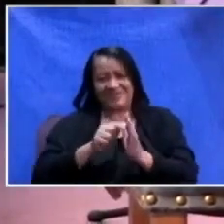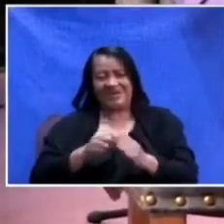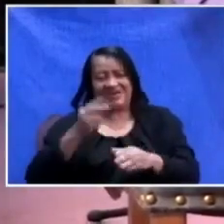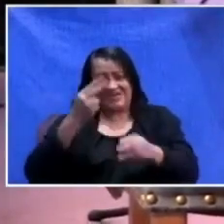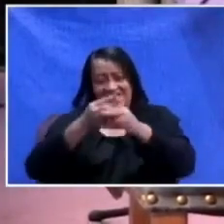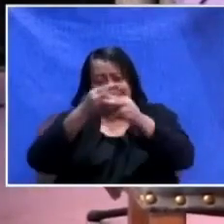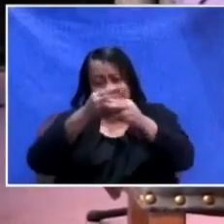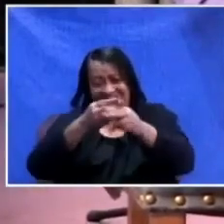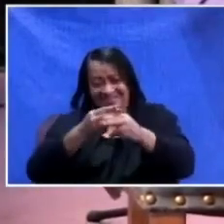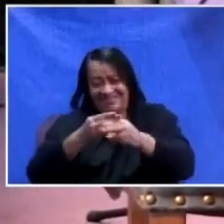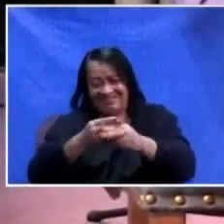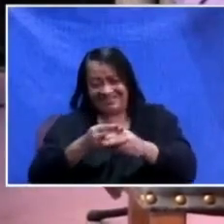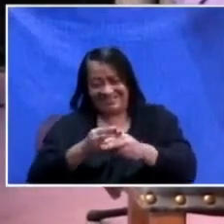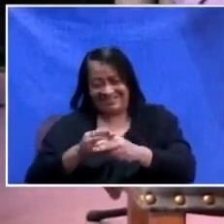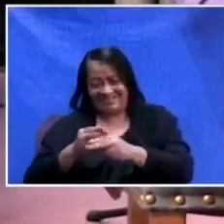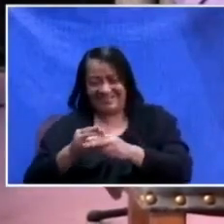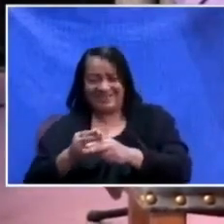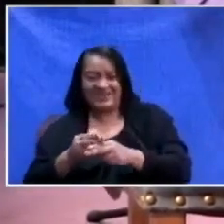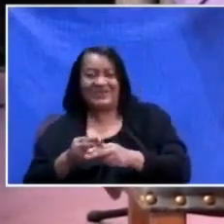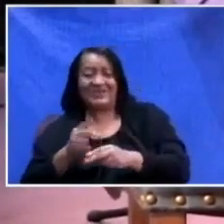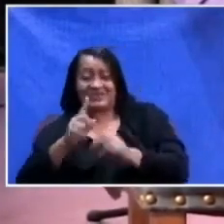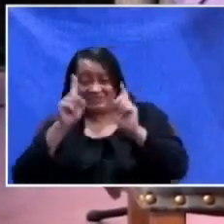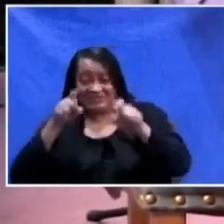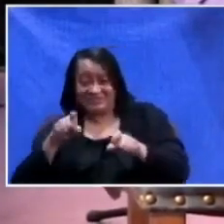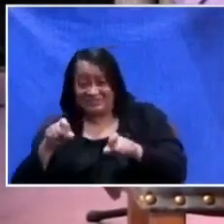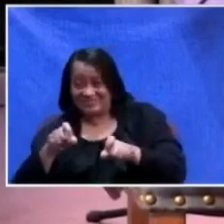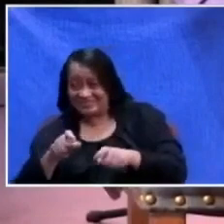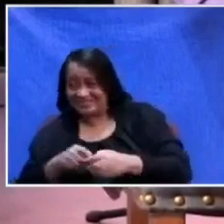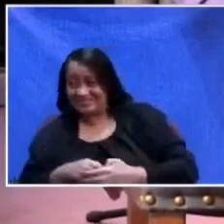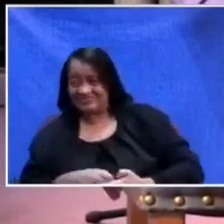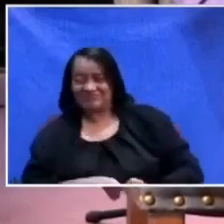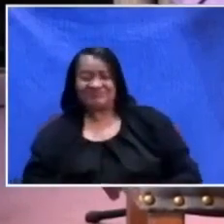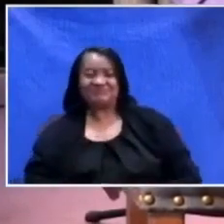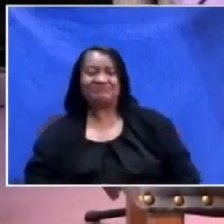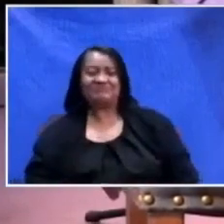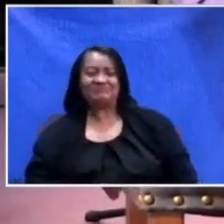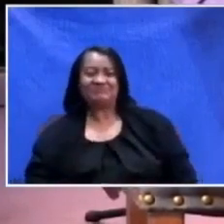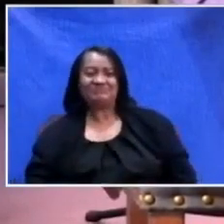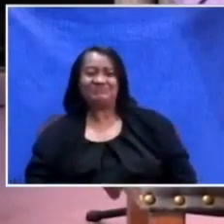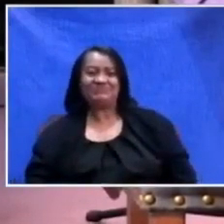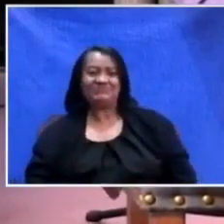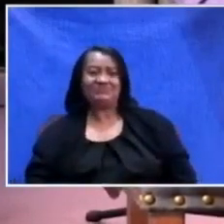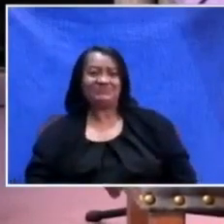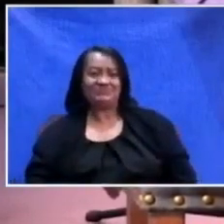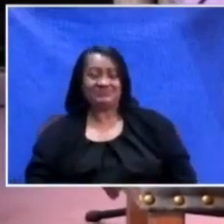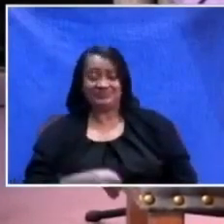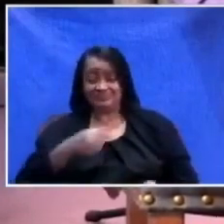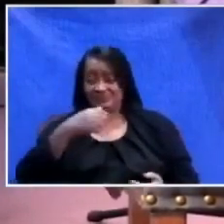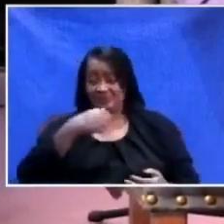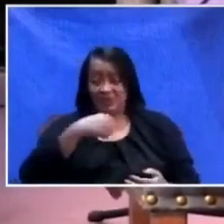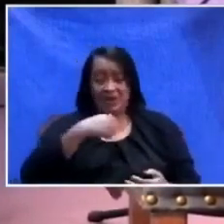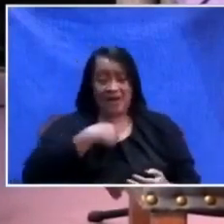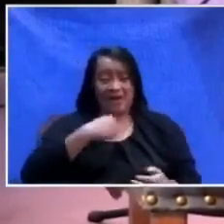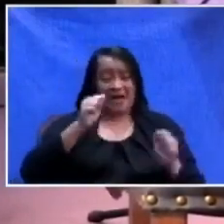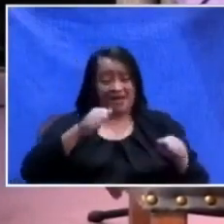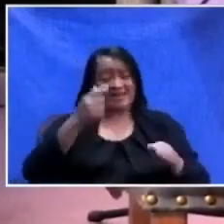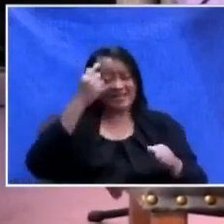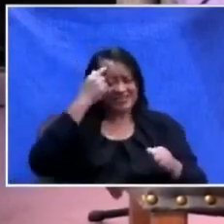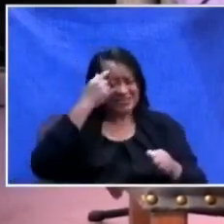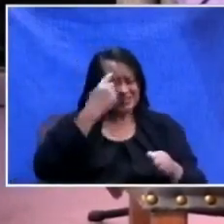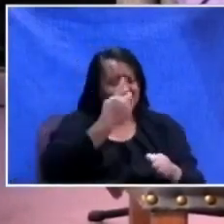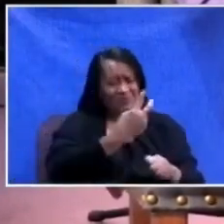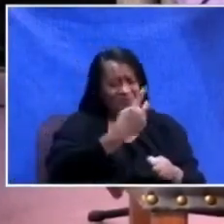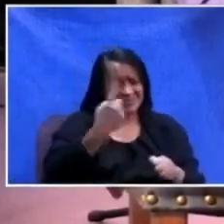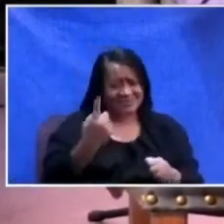So many. So many. Really. I can't think of one particular one because